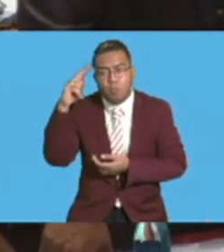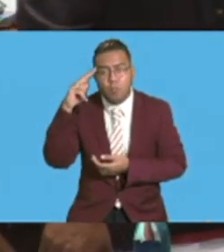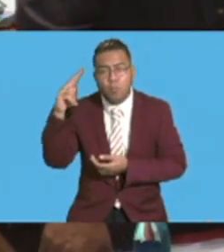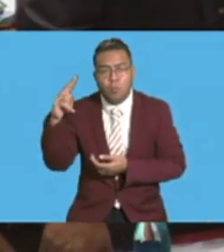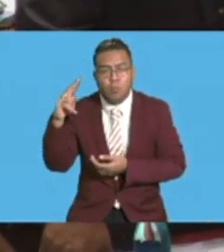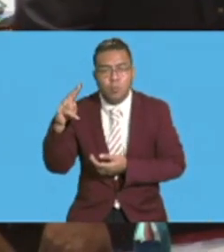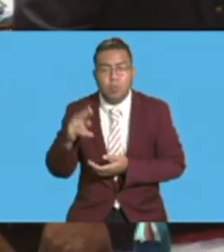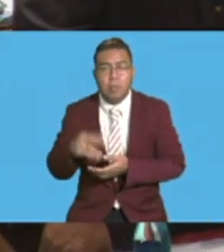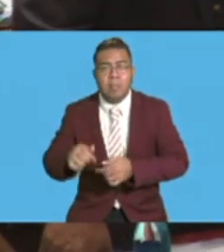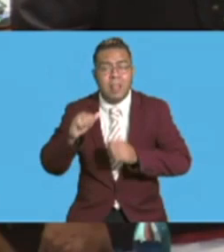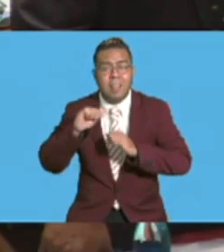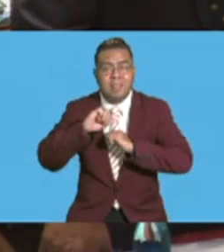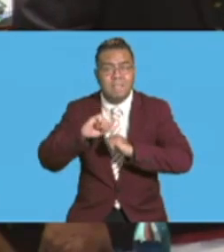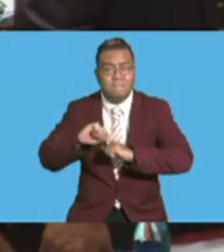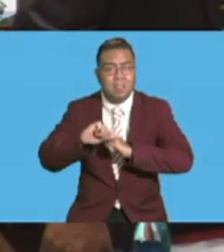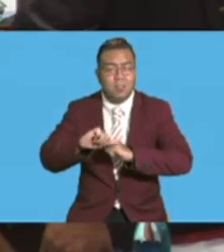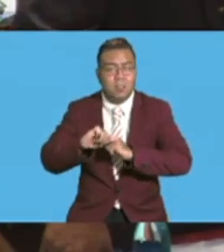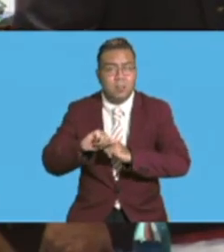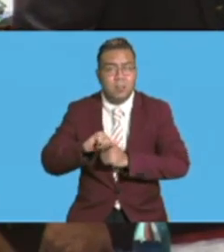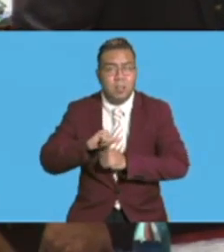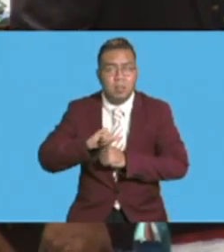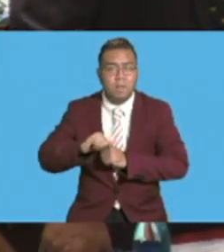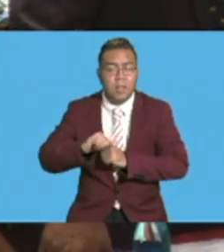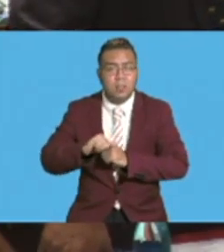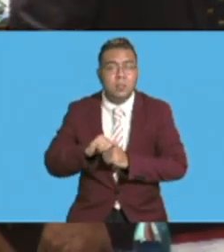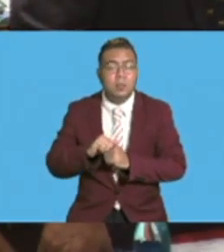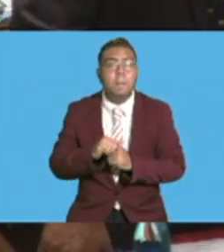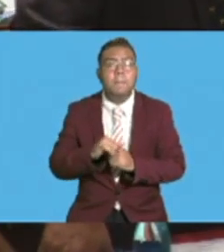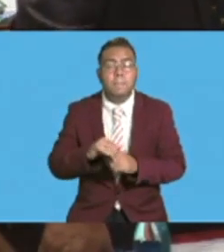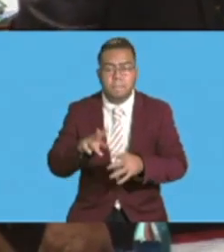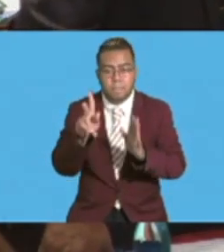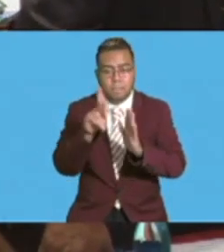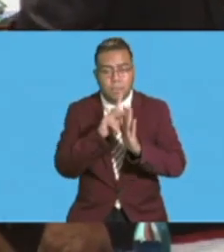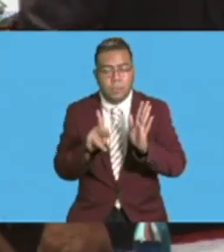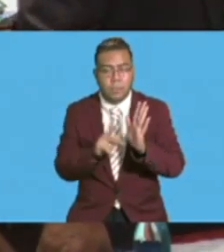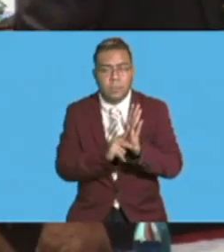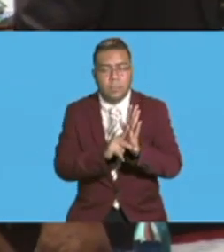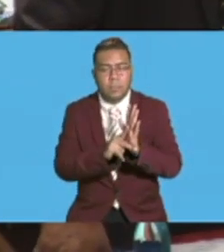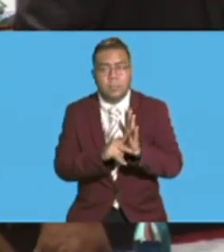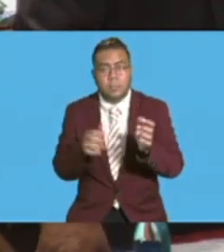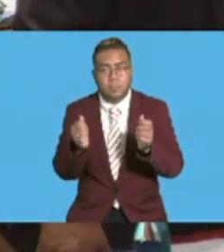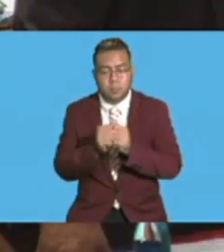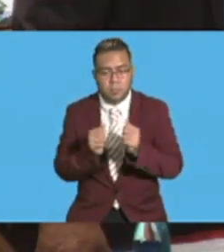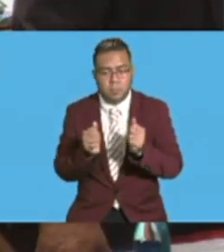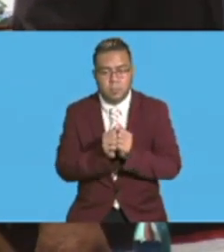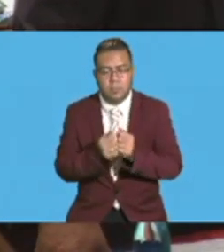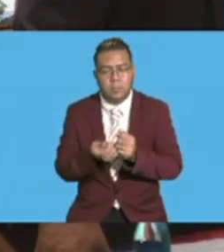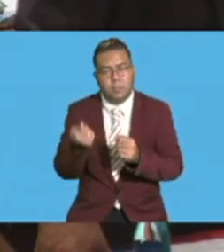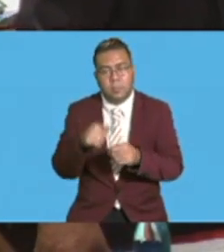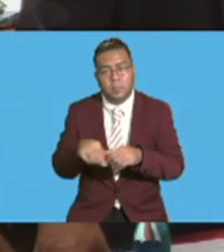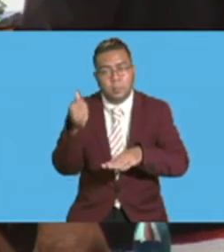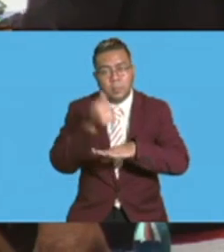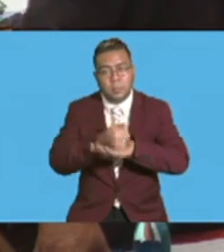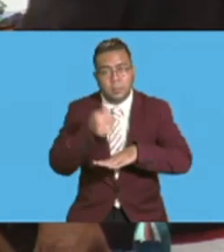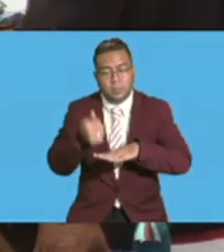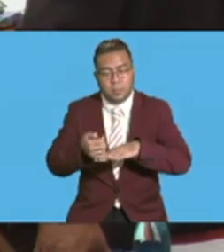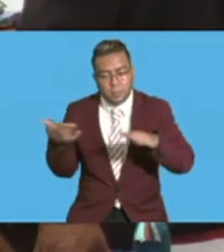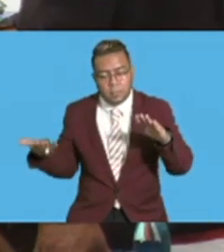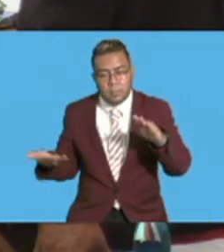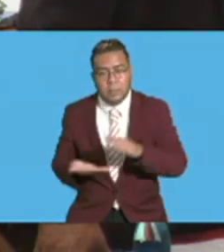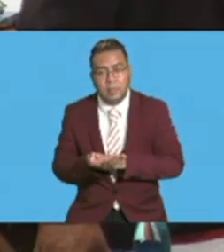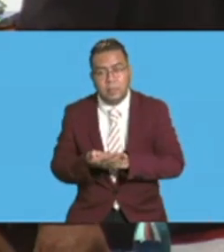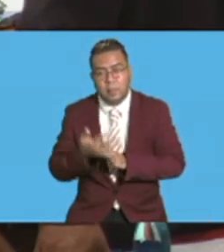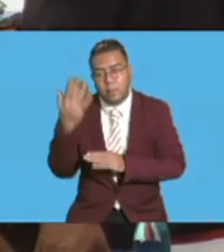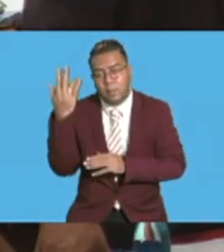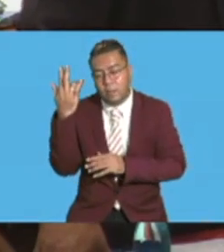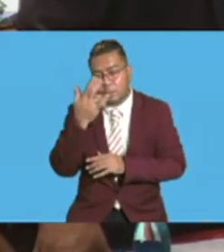our defence policy and the defence white paper, and covered under these are the threat assessments